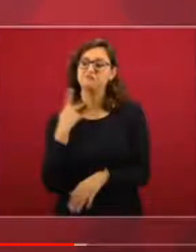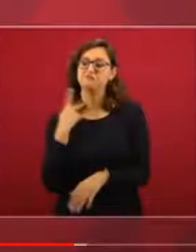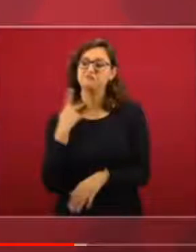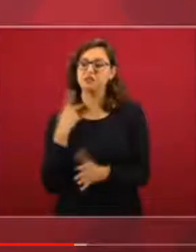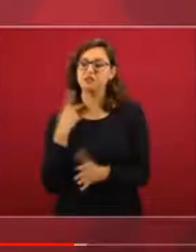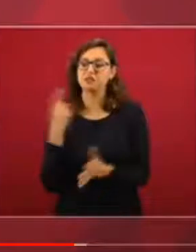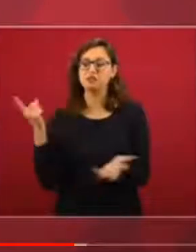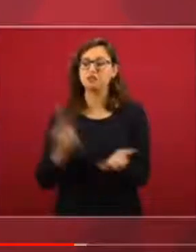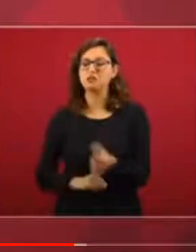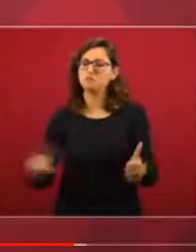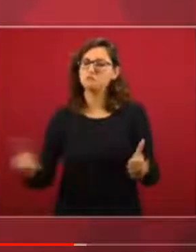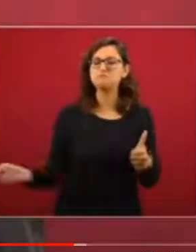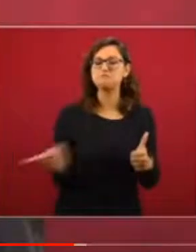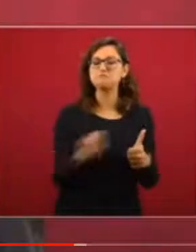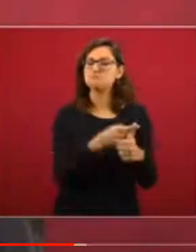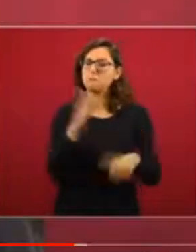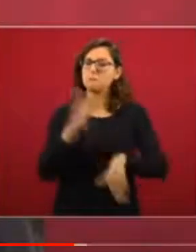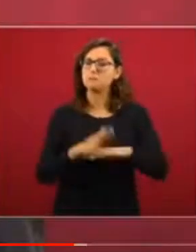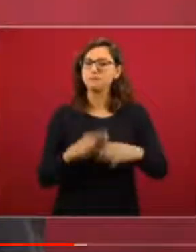imperative.